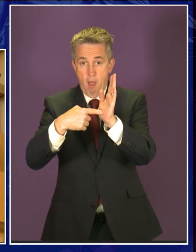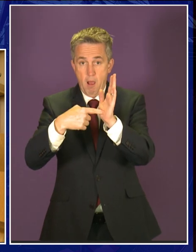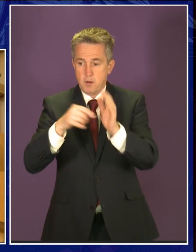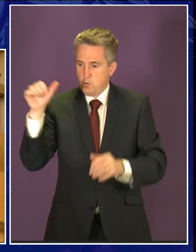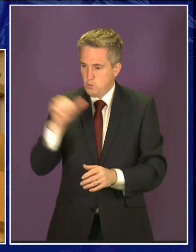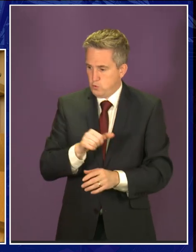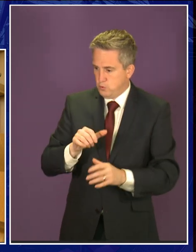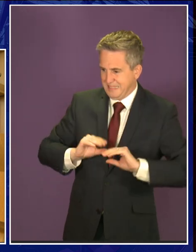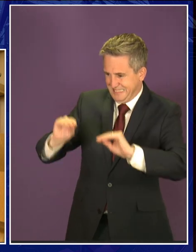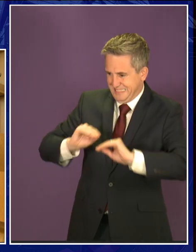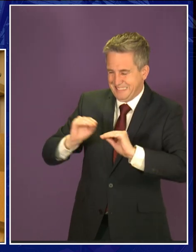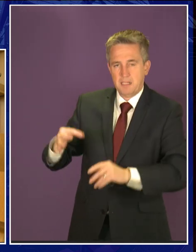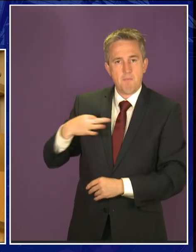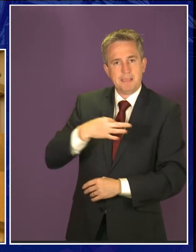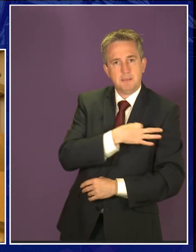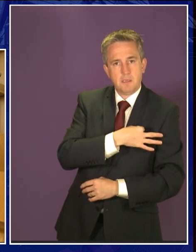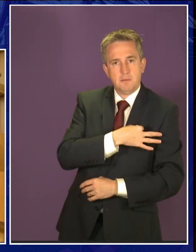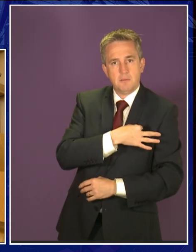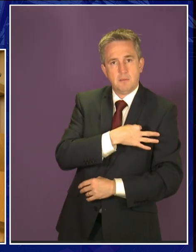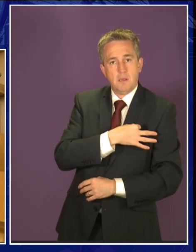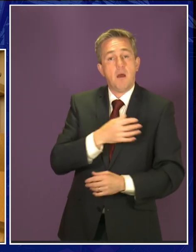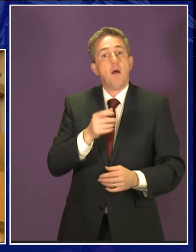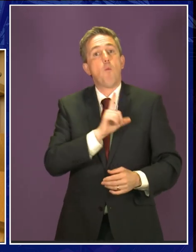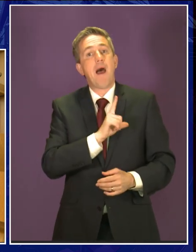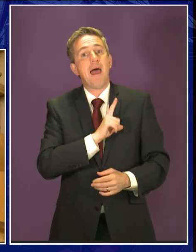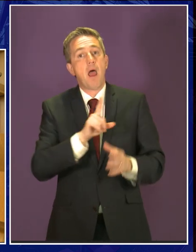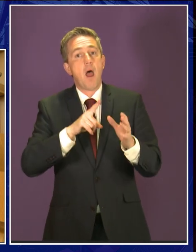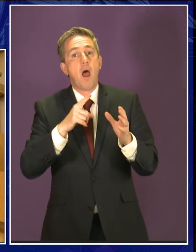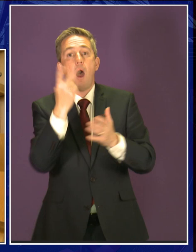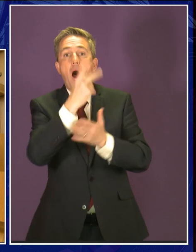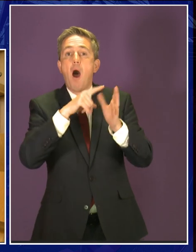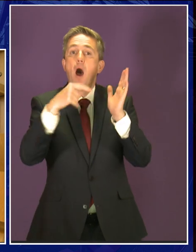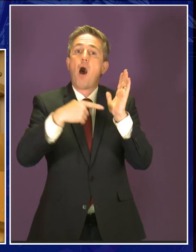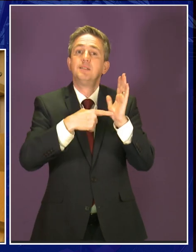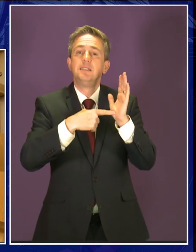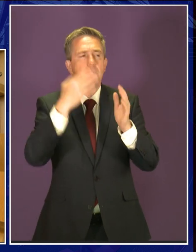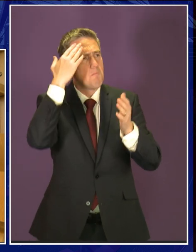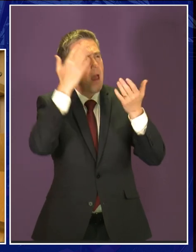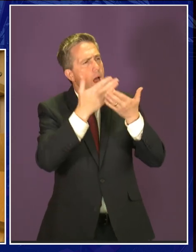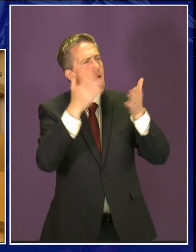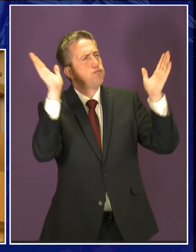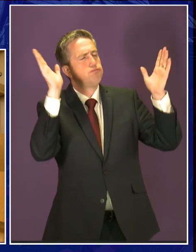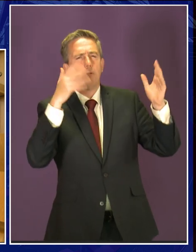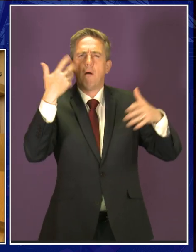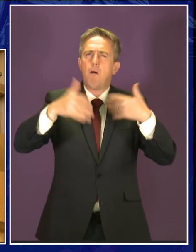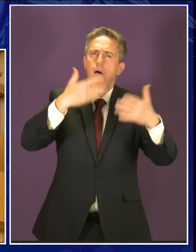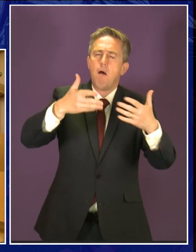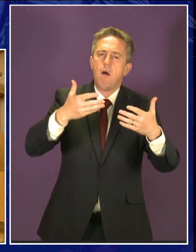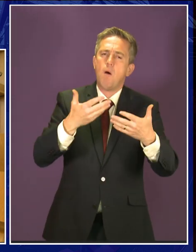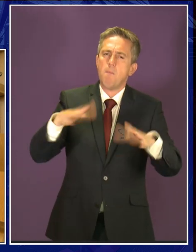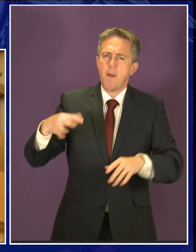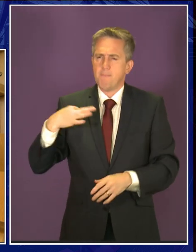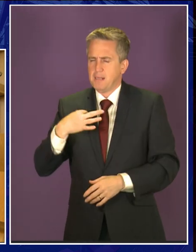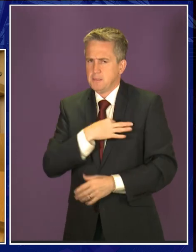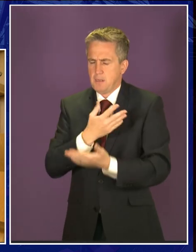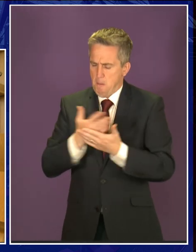world of medicine, because artists, by definition, are free thinkers, whereas the world of medicine is by nature much more